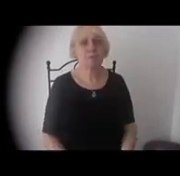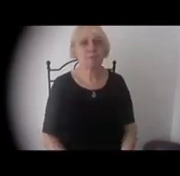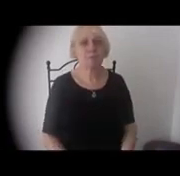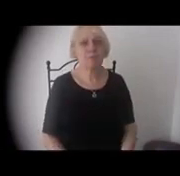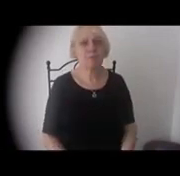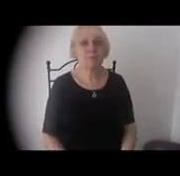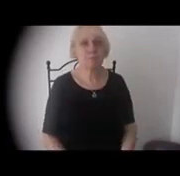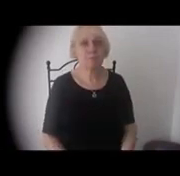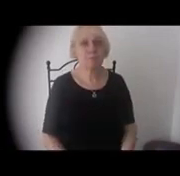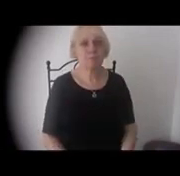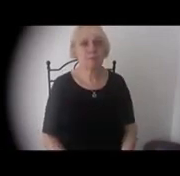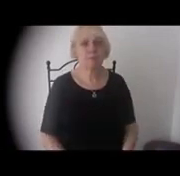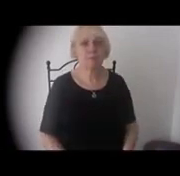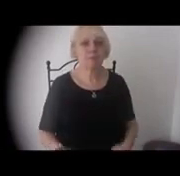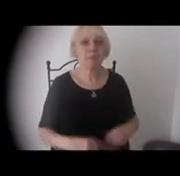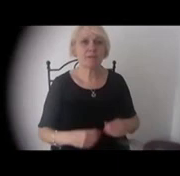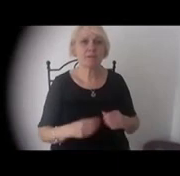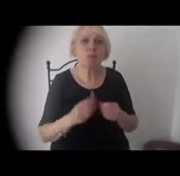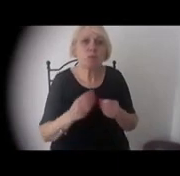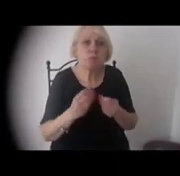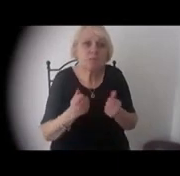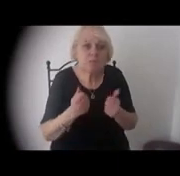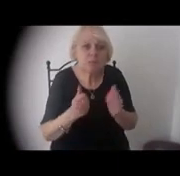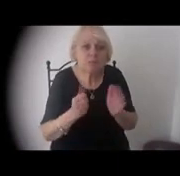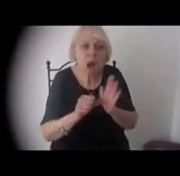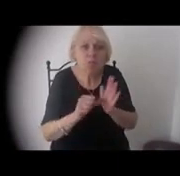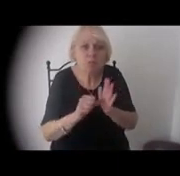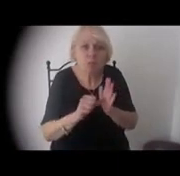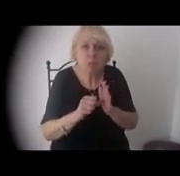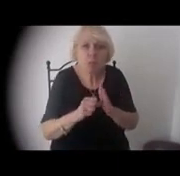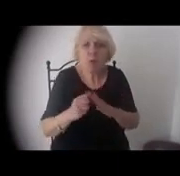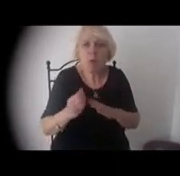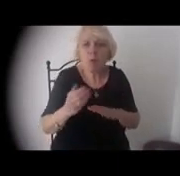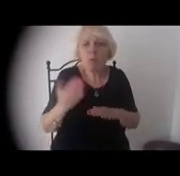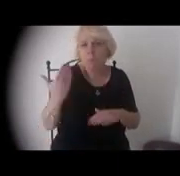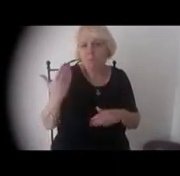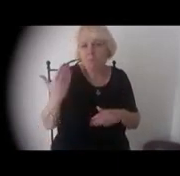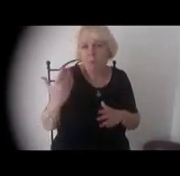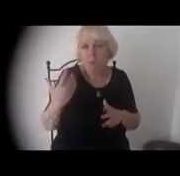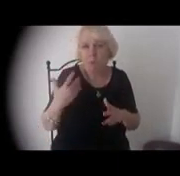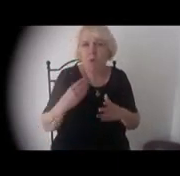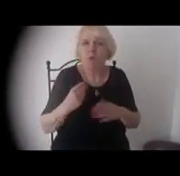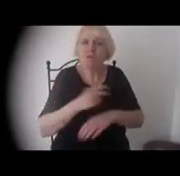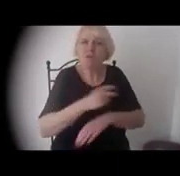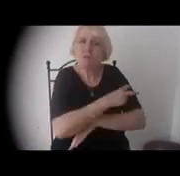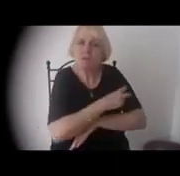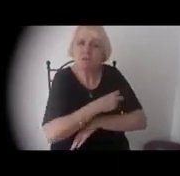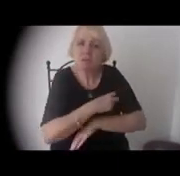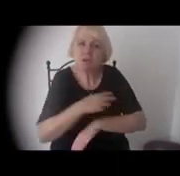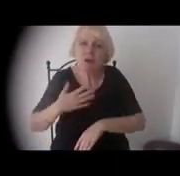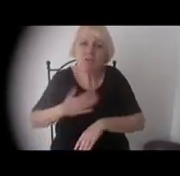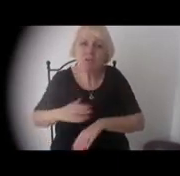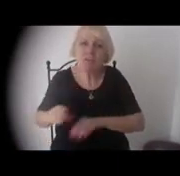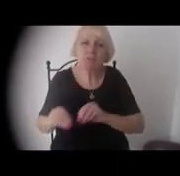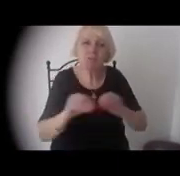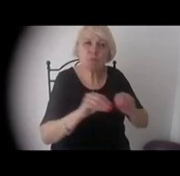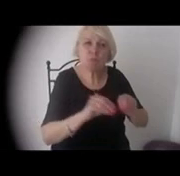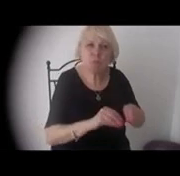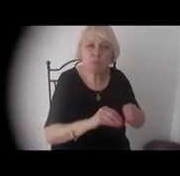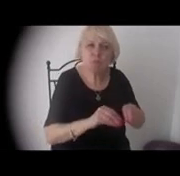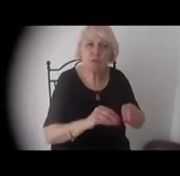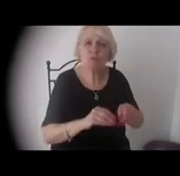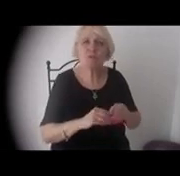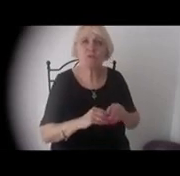guess there was some concern early on that some staff may need to be redeployed to kind of other areas in the